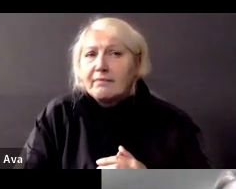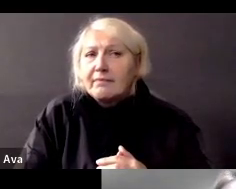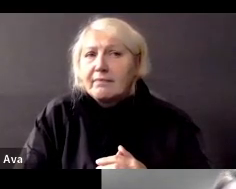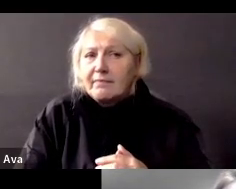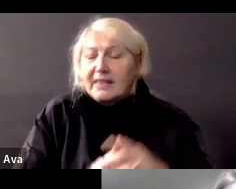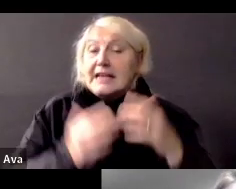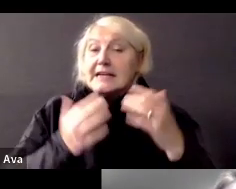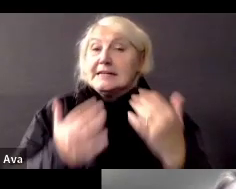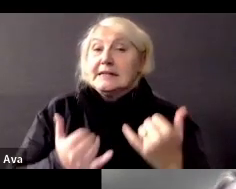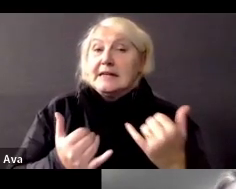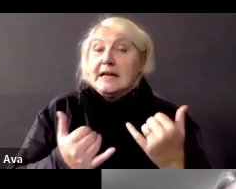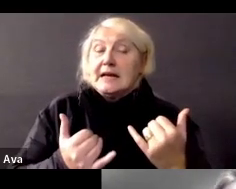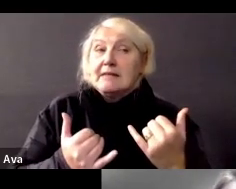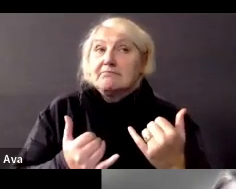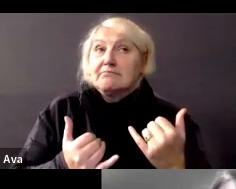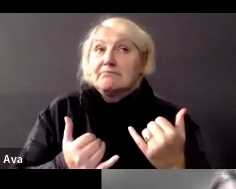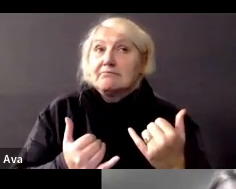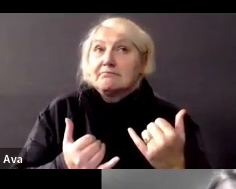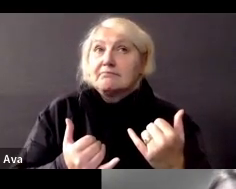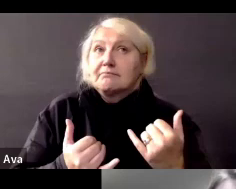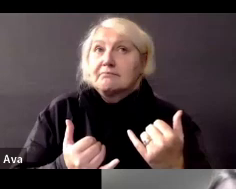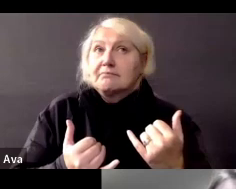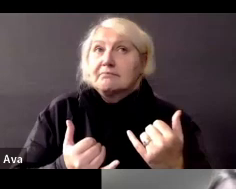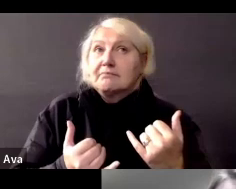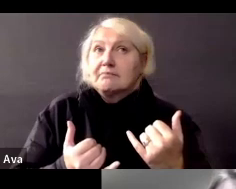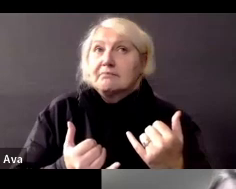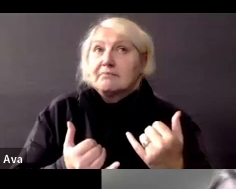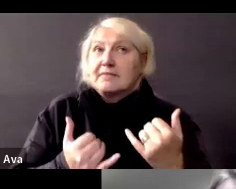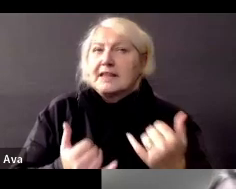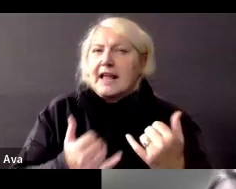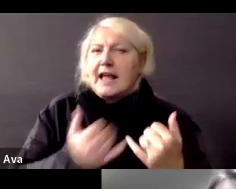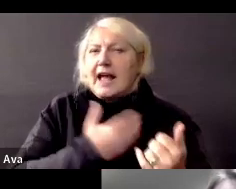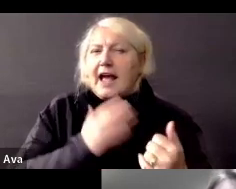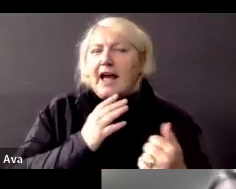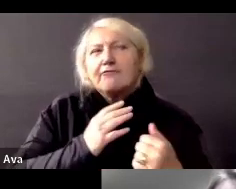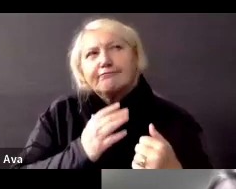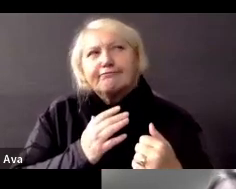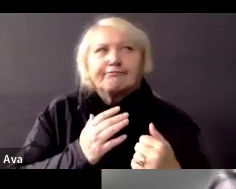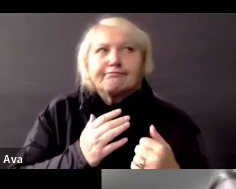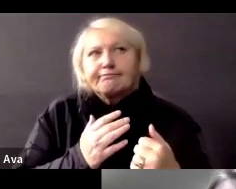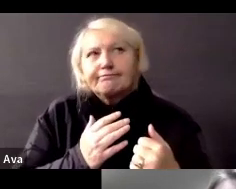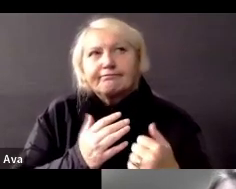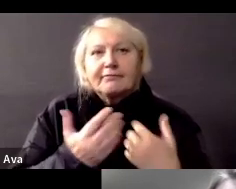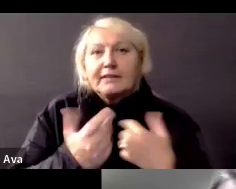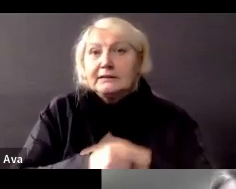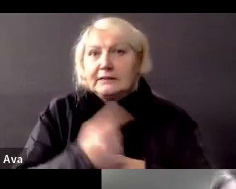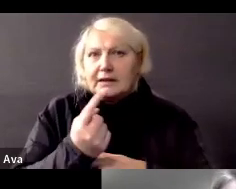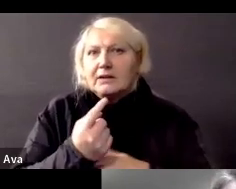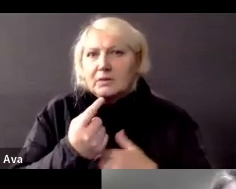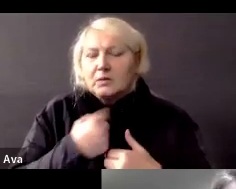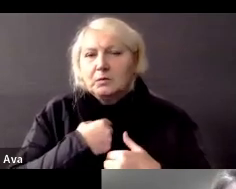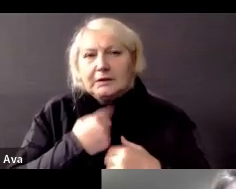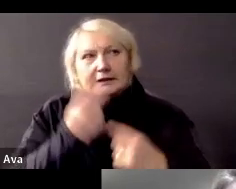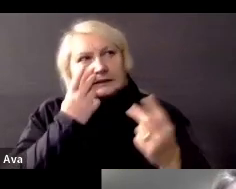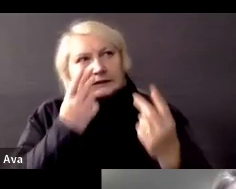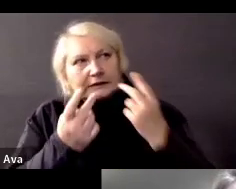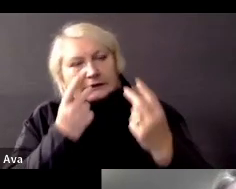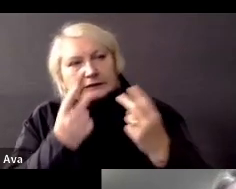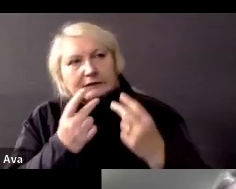they are things that uh, really are antithetical